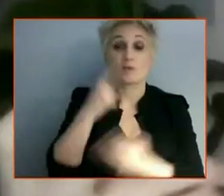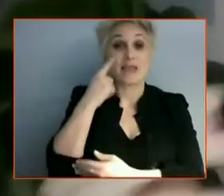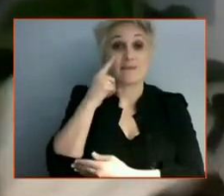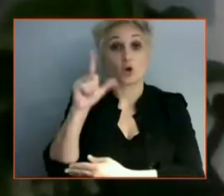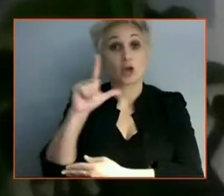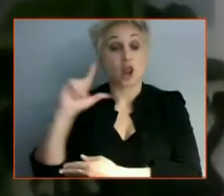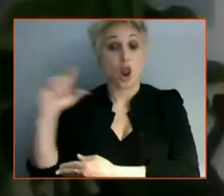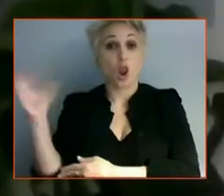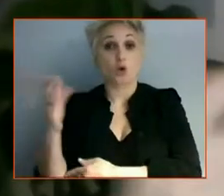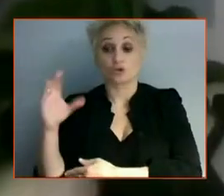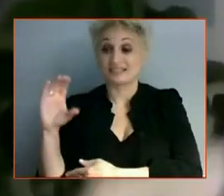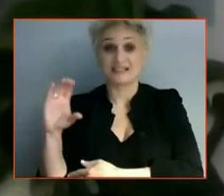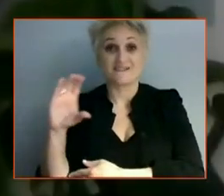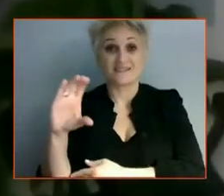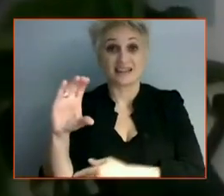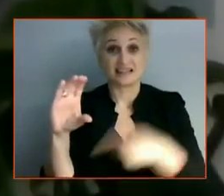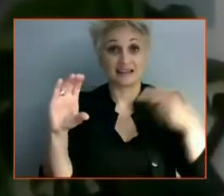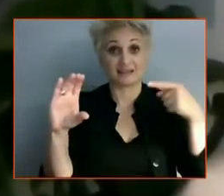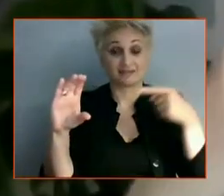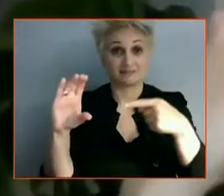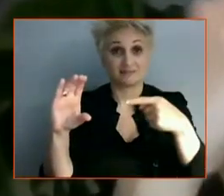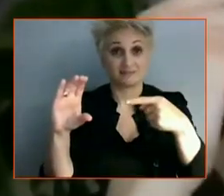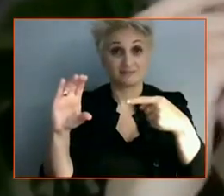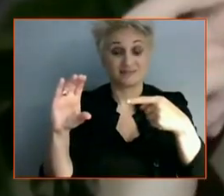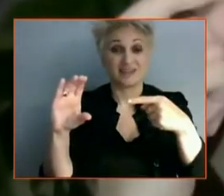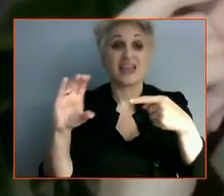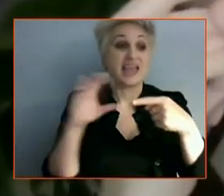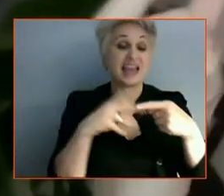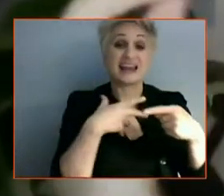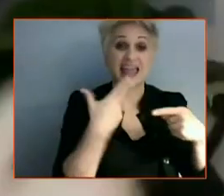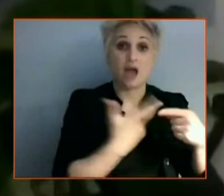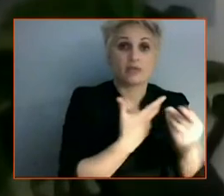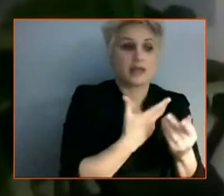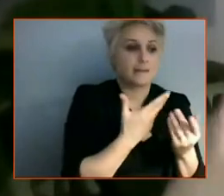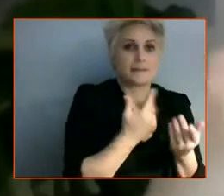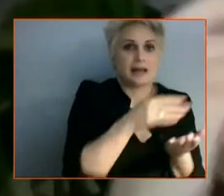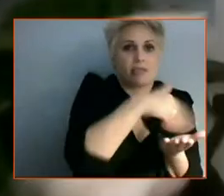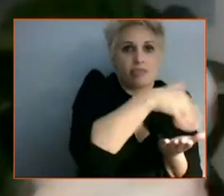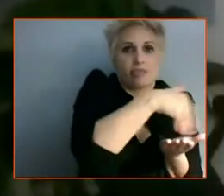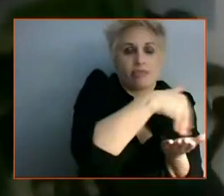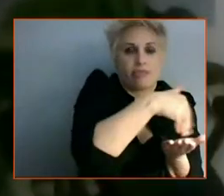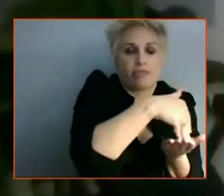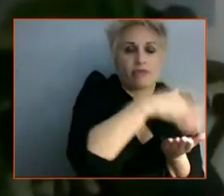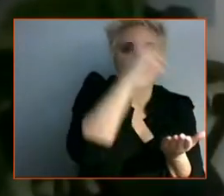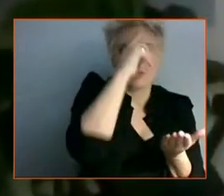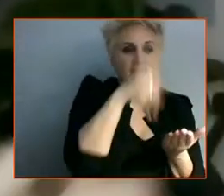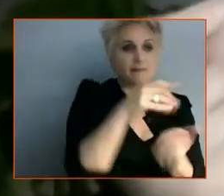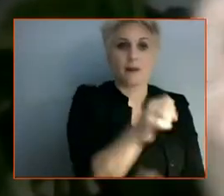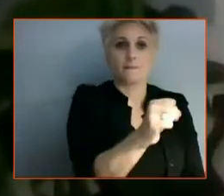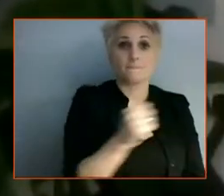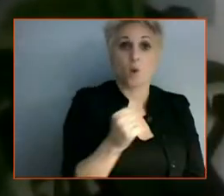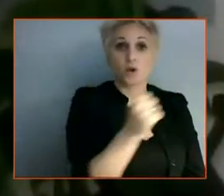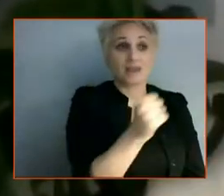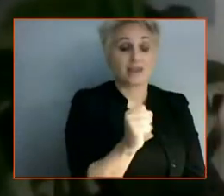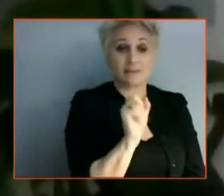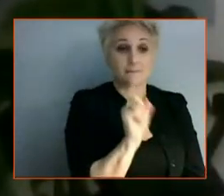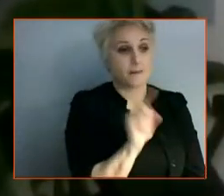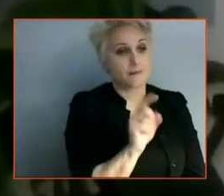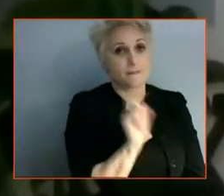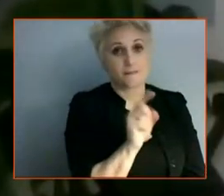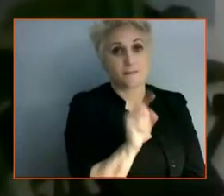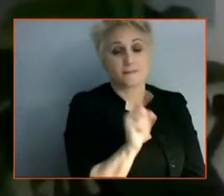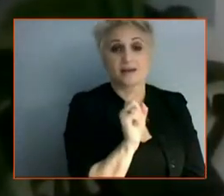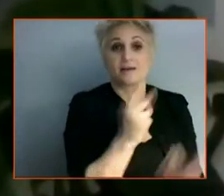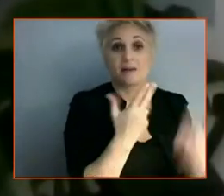or lottery takes, and particularly pokie machines in our communities that are typically the most impoverished, and how they end